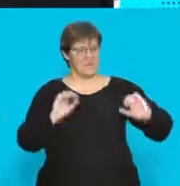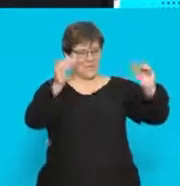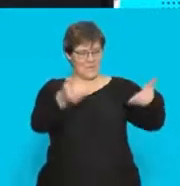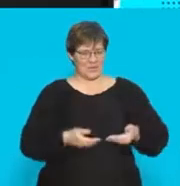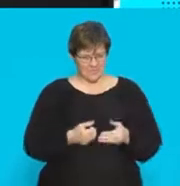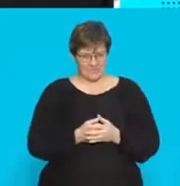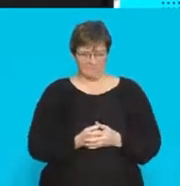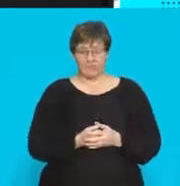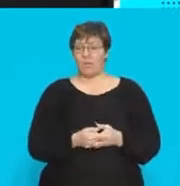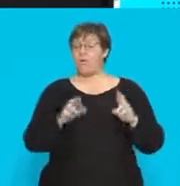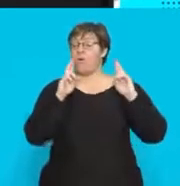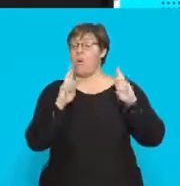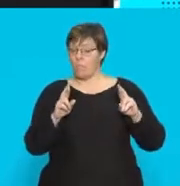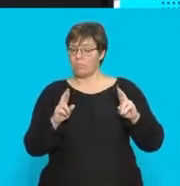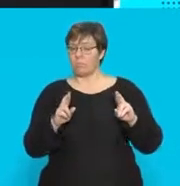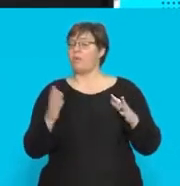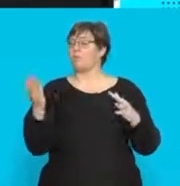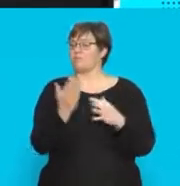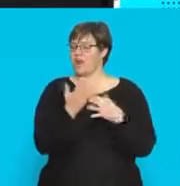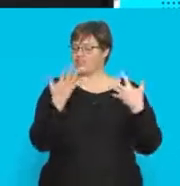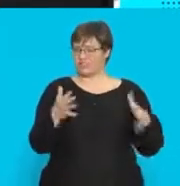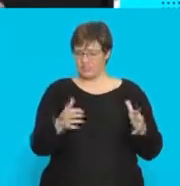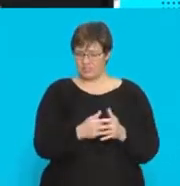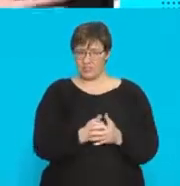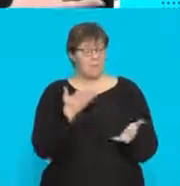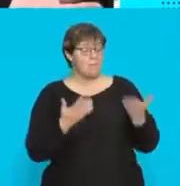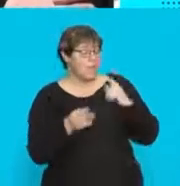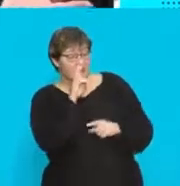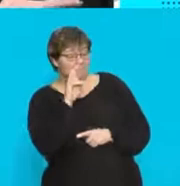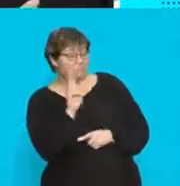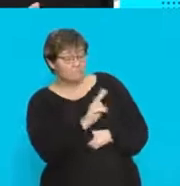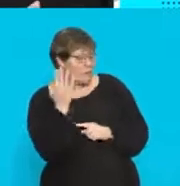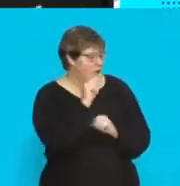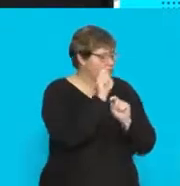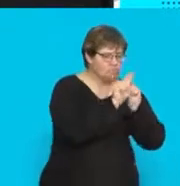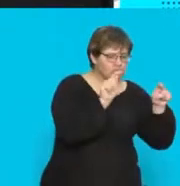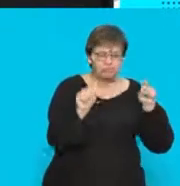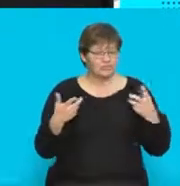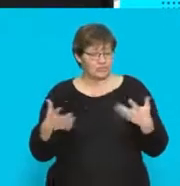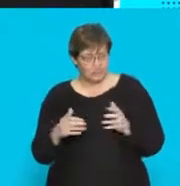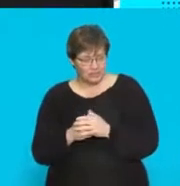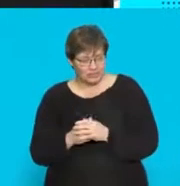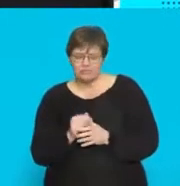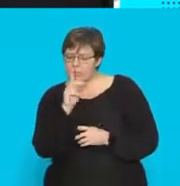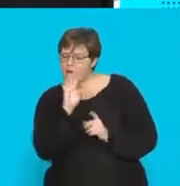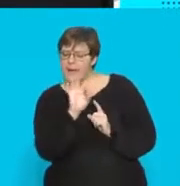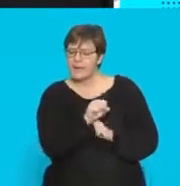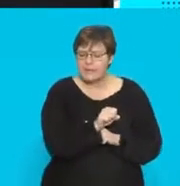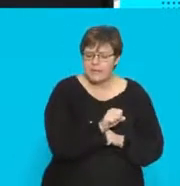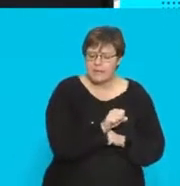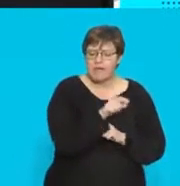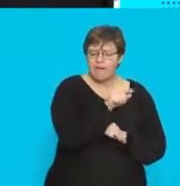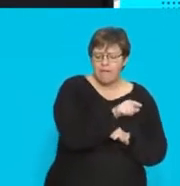Welcome back, Life Sciences. I hope you had a little bit of a small break and maybe you could have checked out the plants around you, all right, see if you